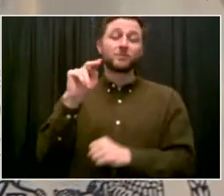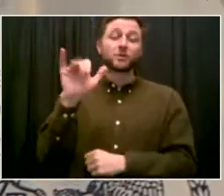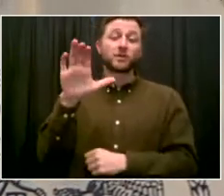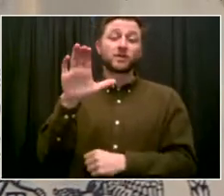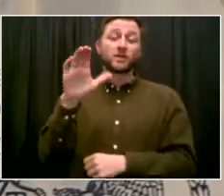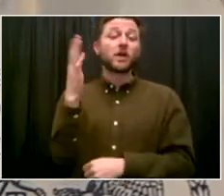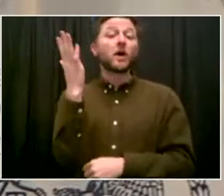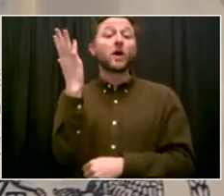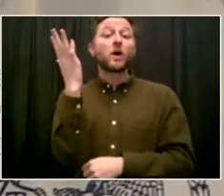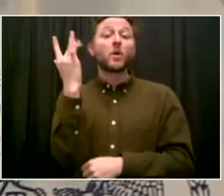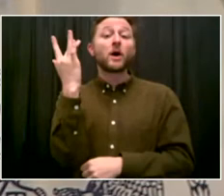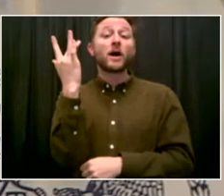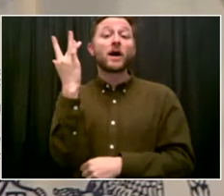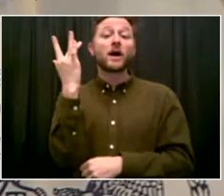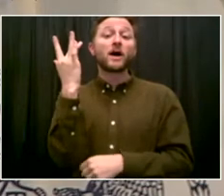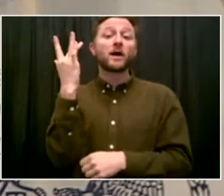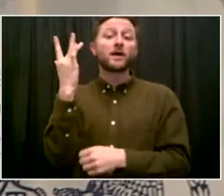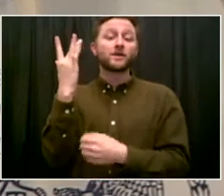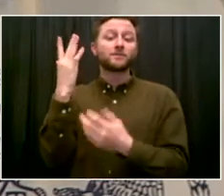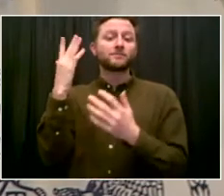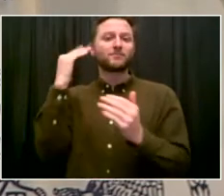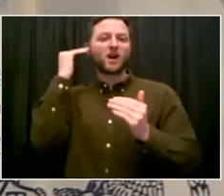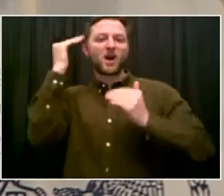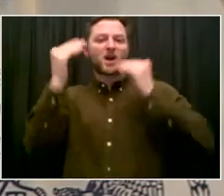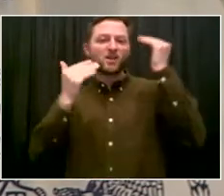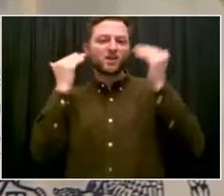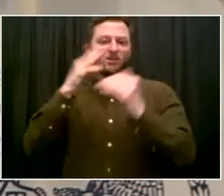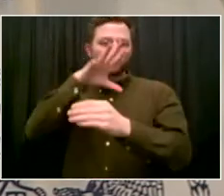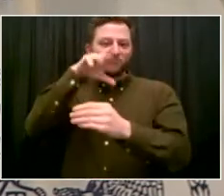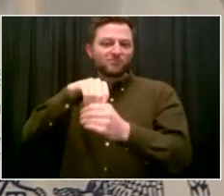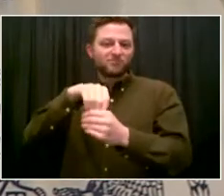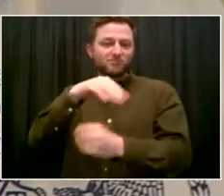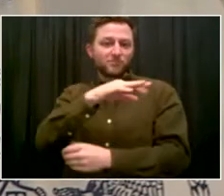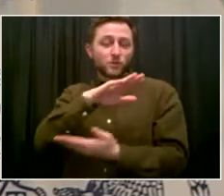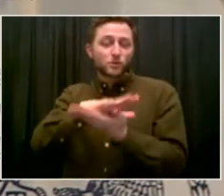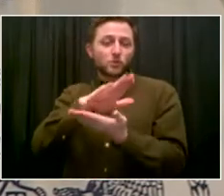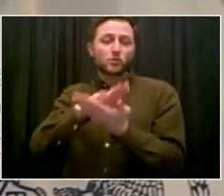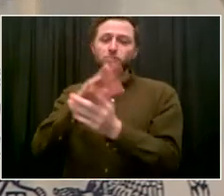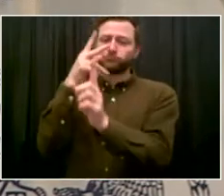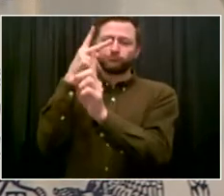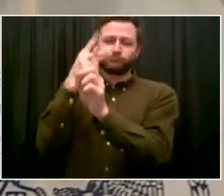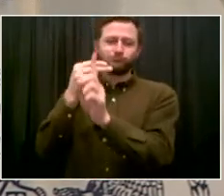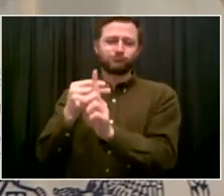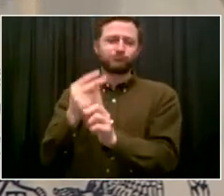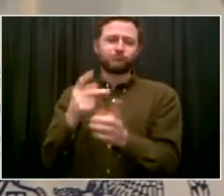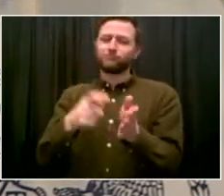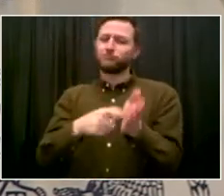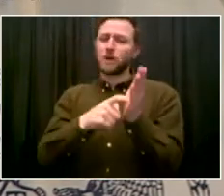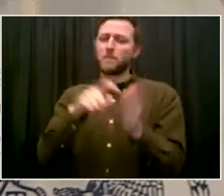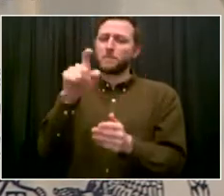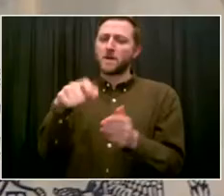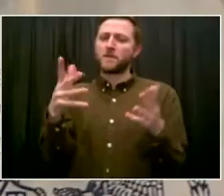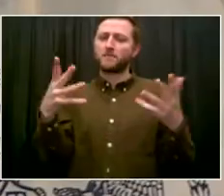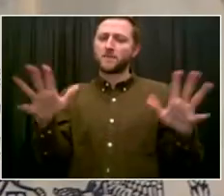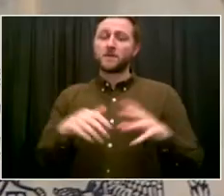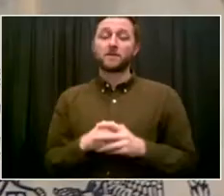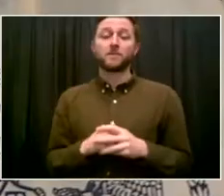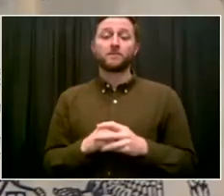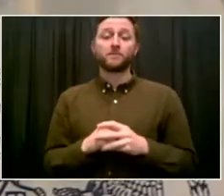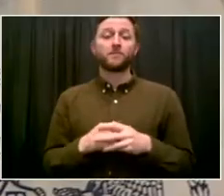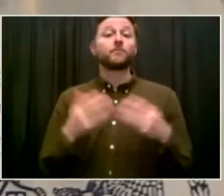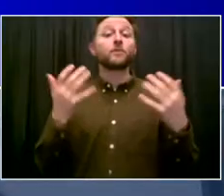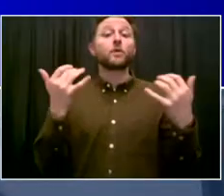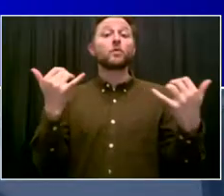started with making sure every single adult in our schools, everyone was vaccinated. Right now,